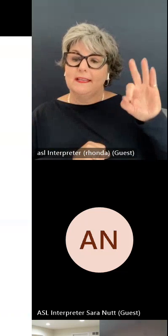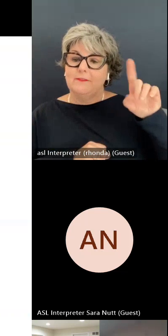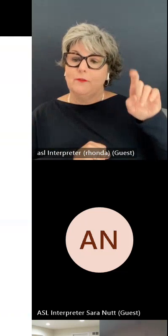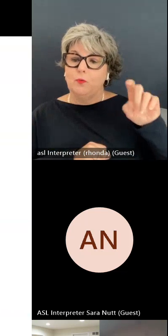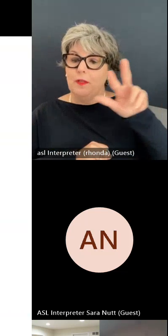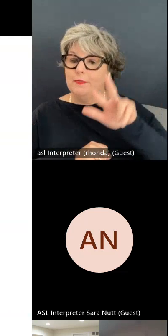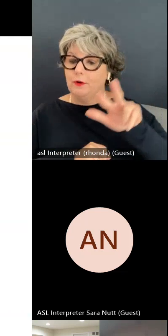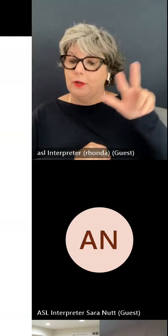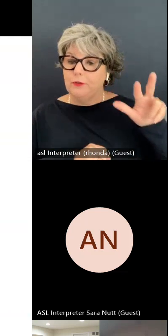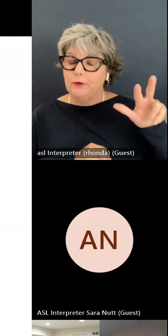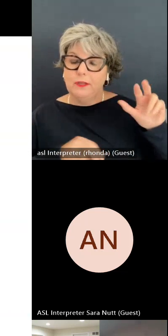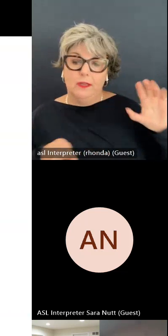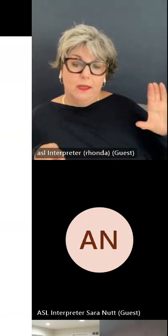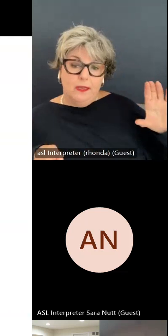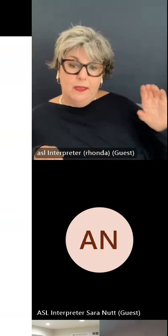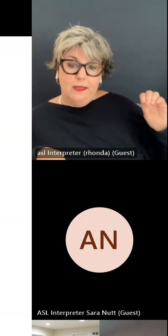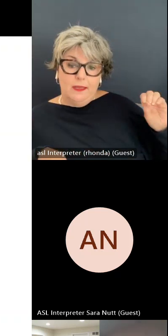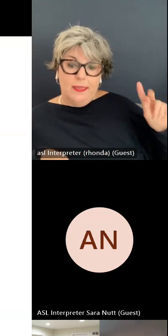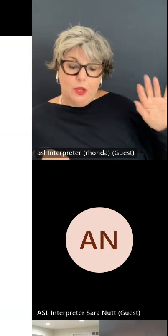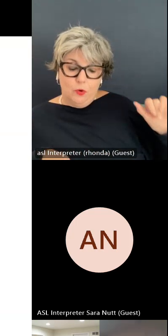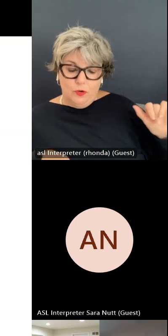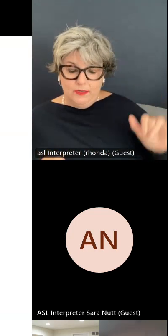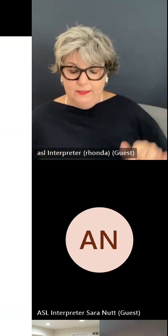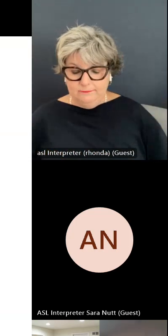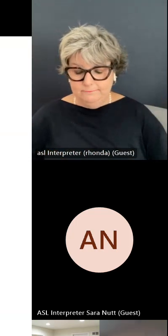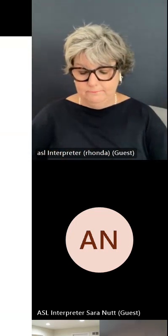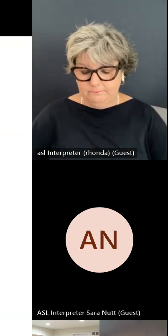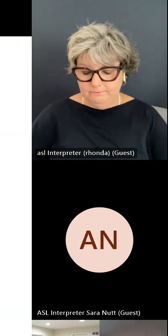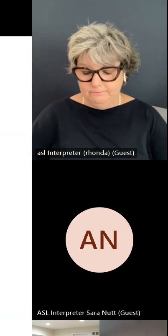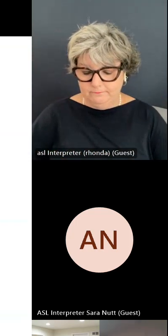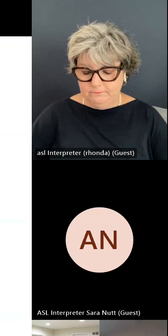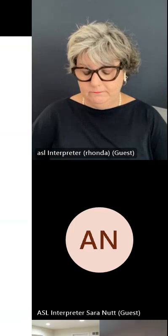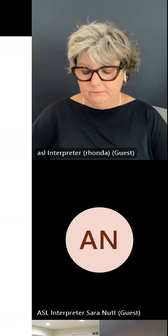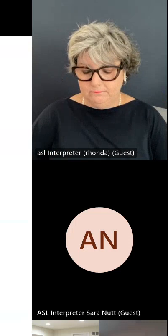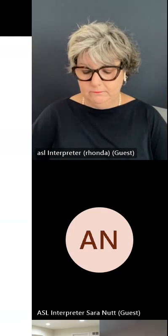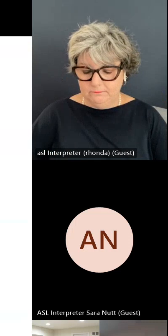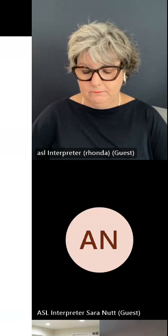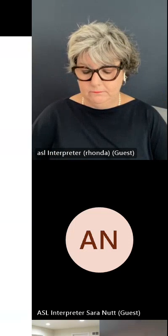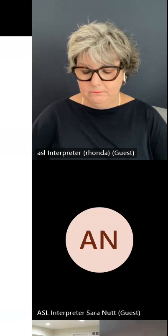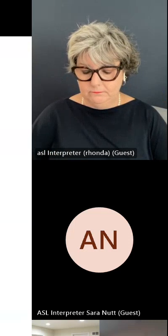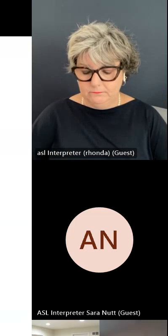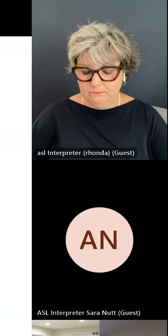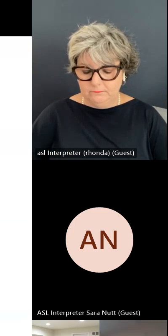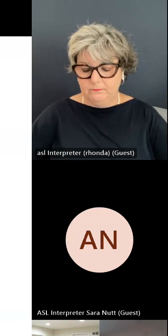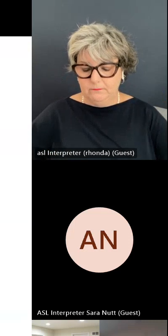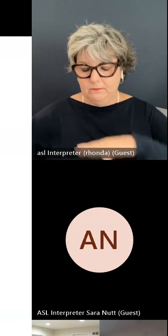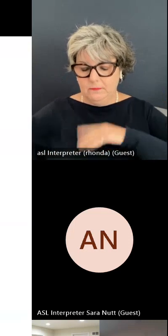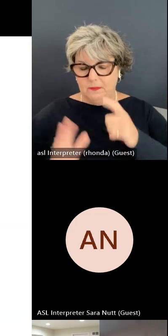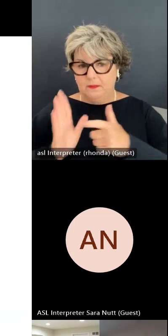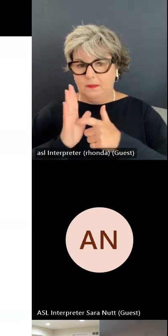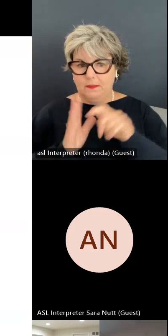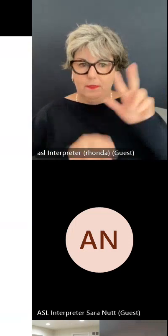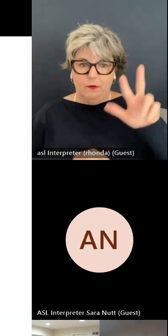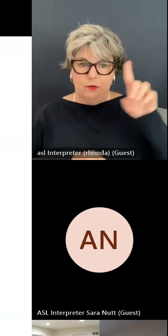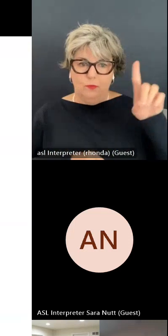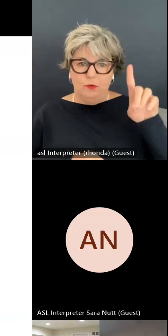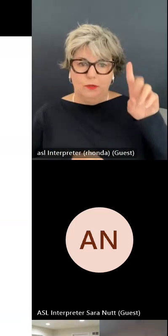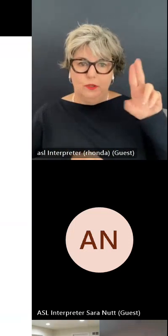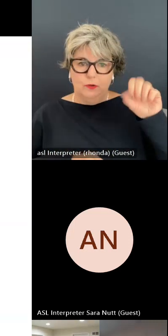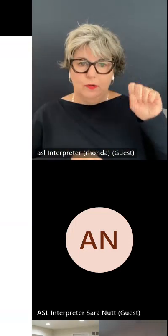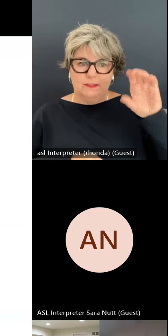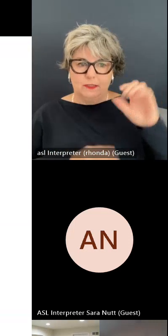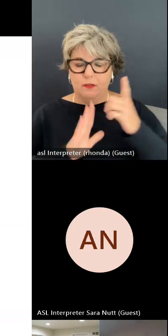And Courtney can chip in here. Again, it's to fulfill the requirements in 31 U.S. Code, the law